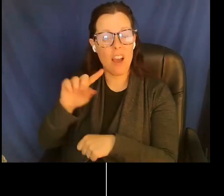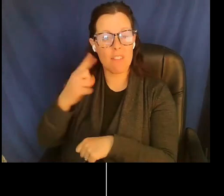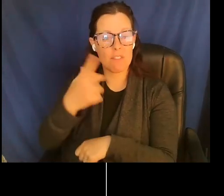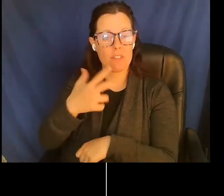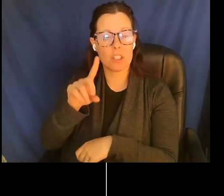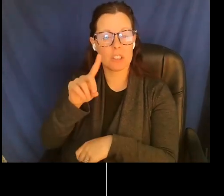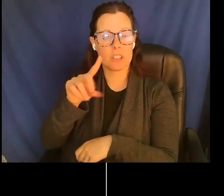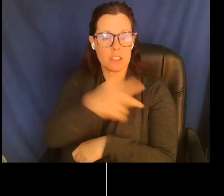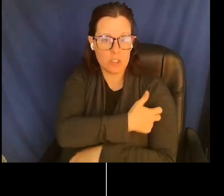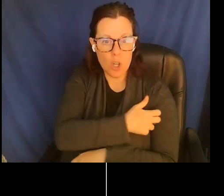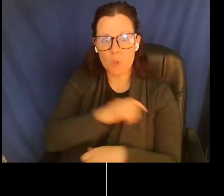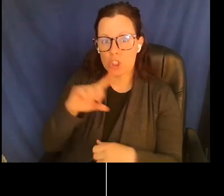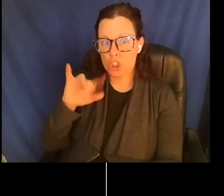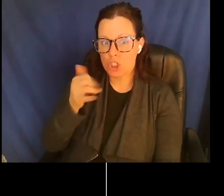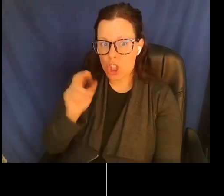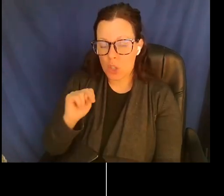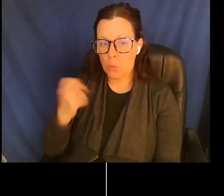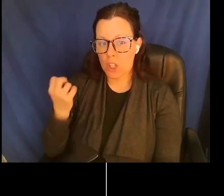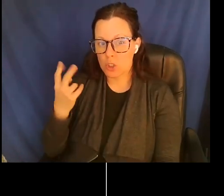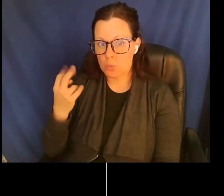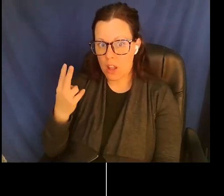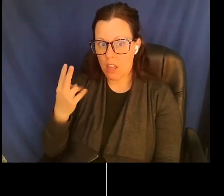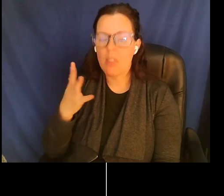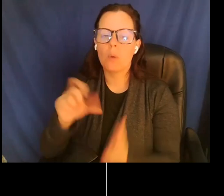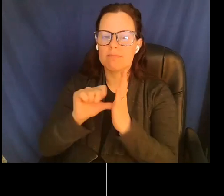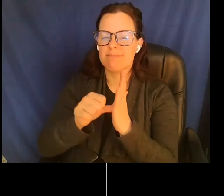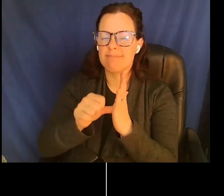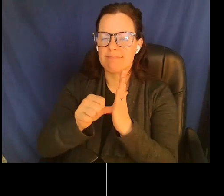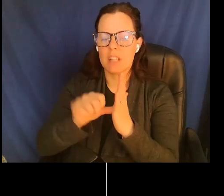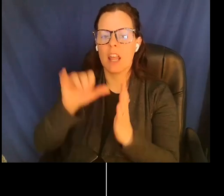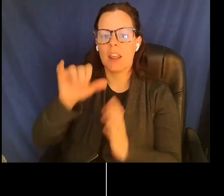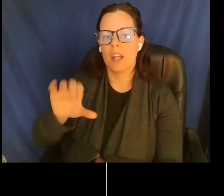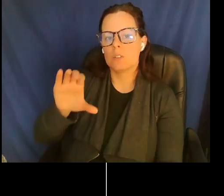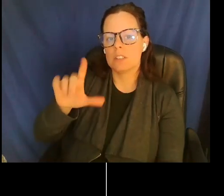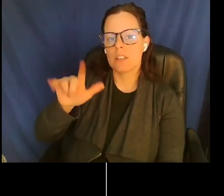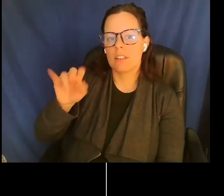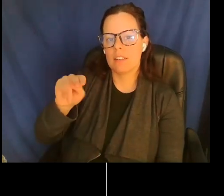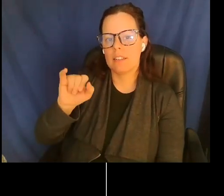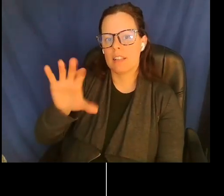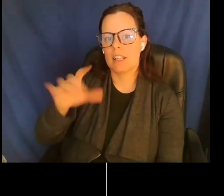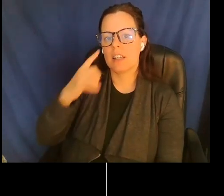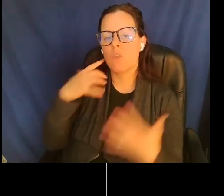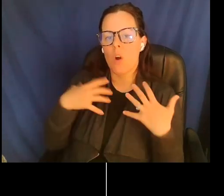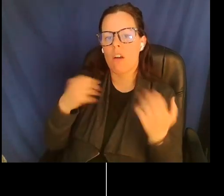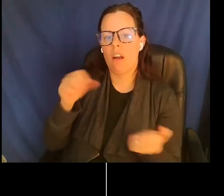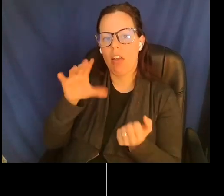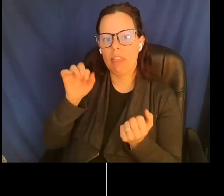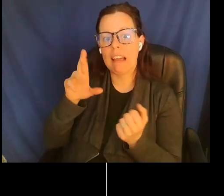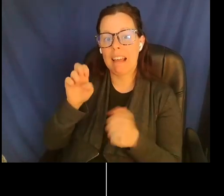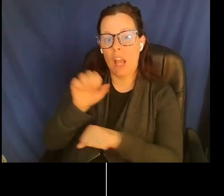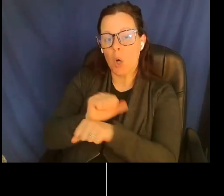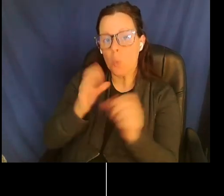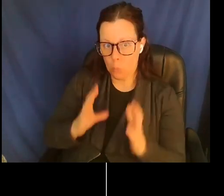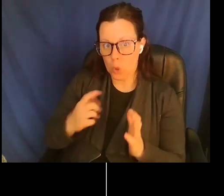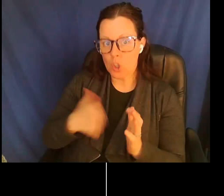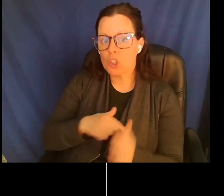12th, and just to reiterate, that was a clinic for healthcare workers that we did, and we